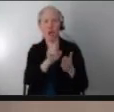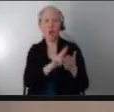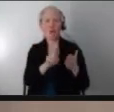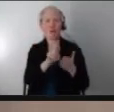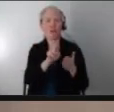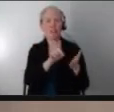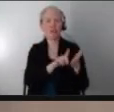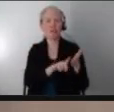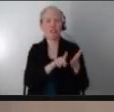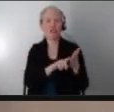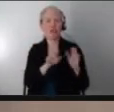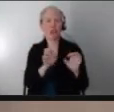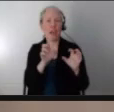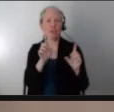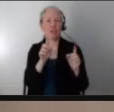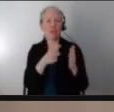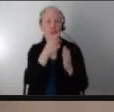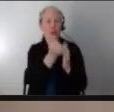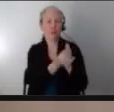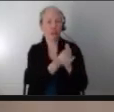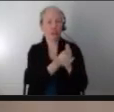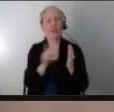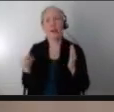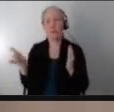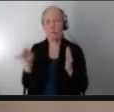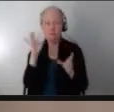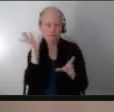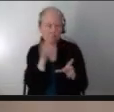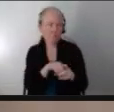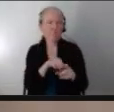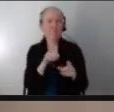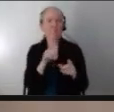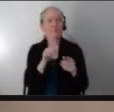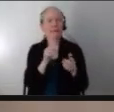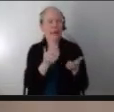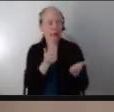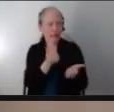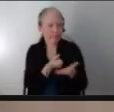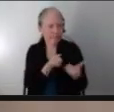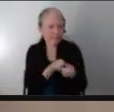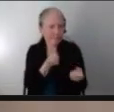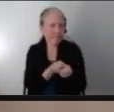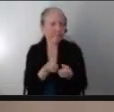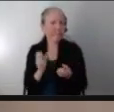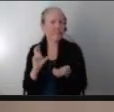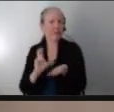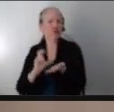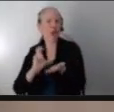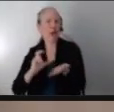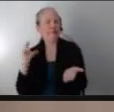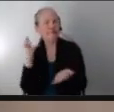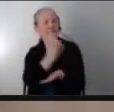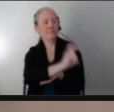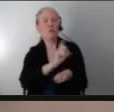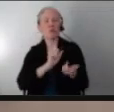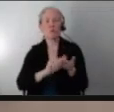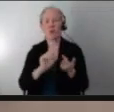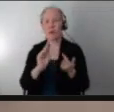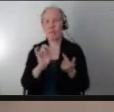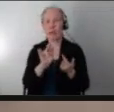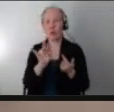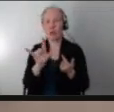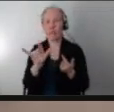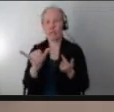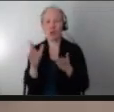Project on grants to minority serving institutions to increase the equity there as